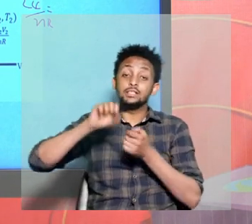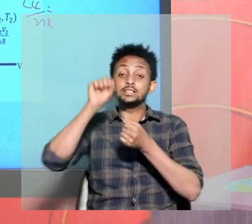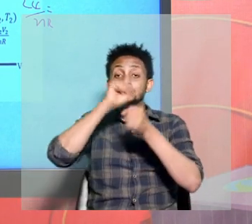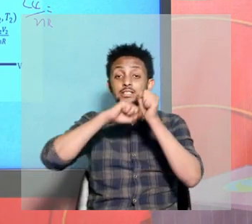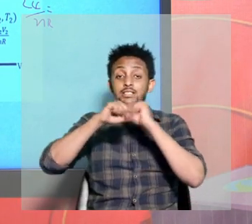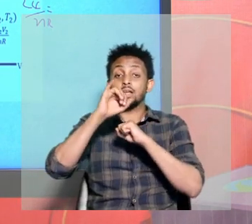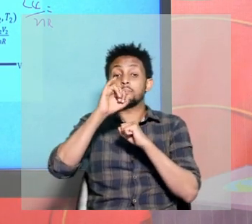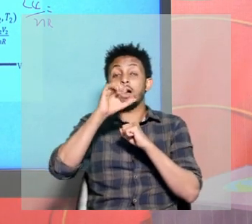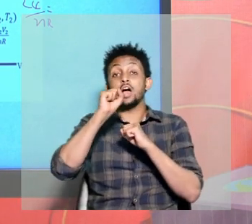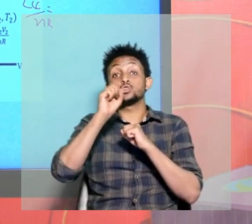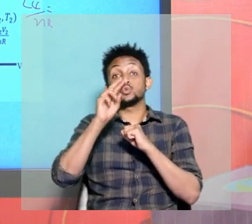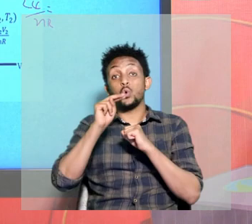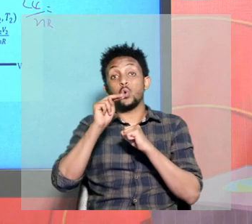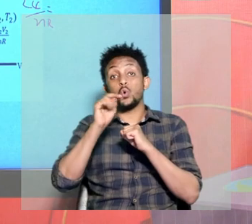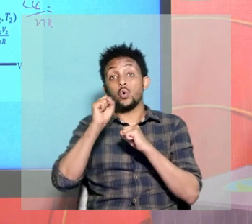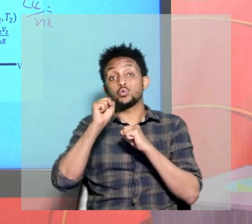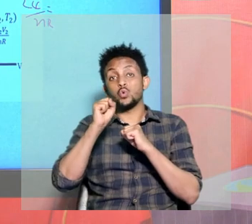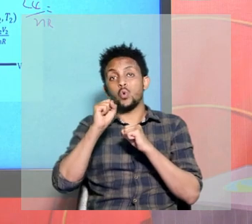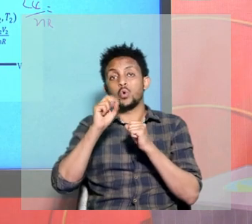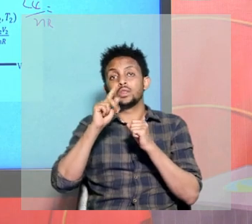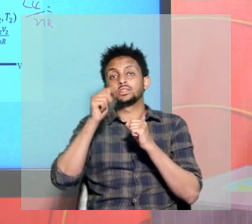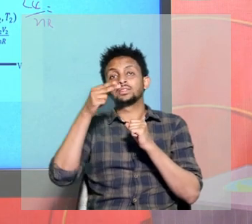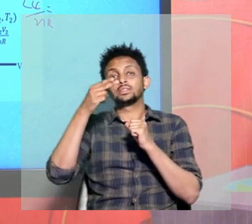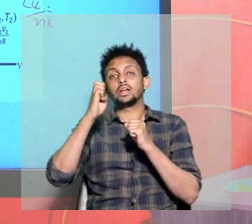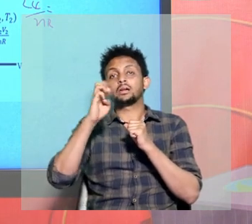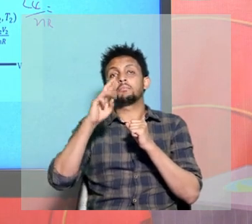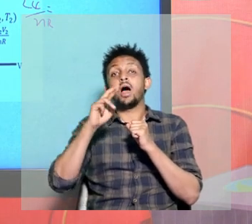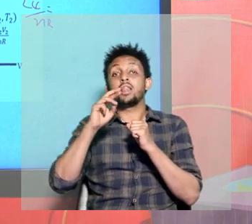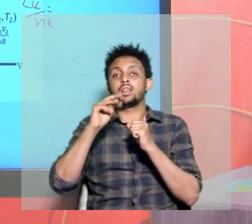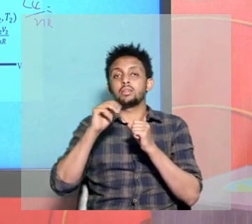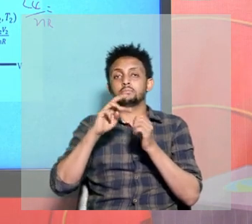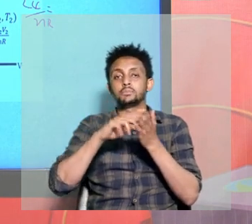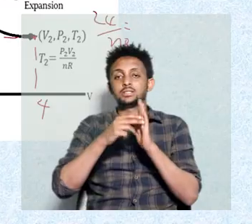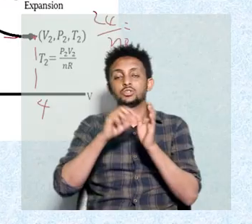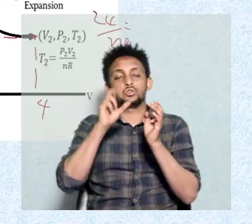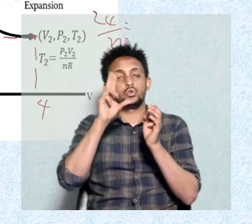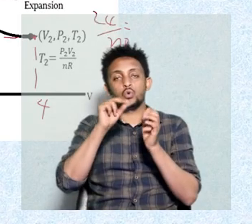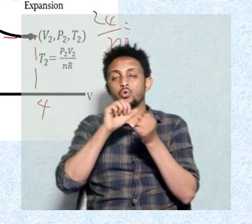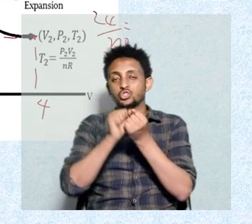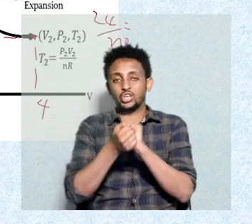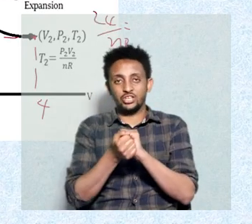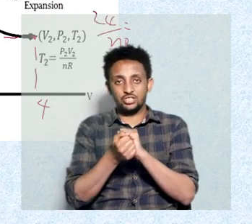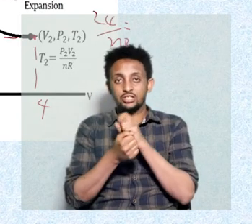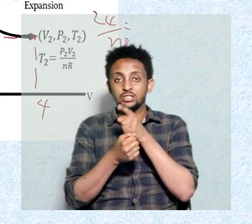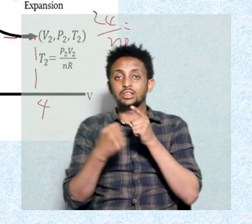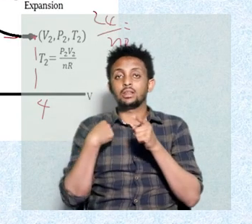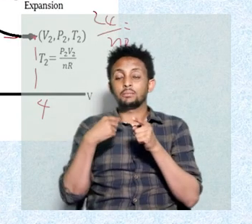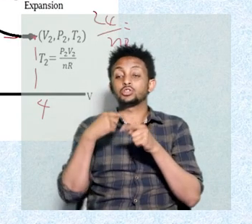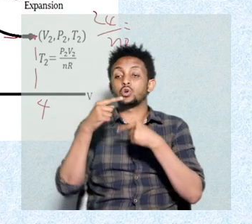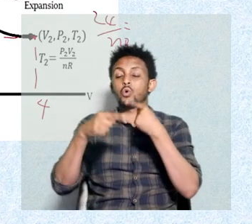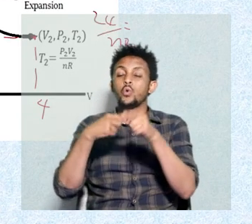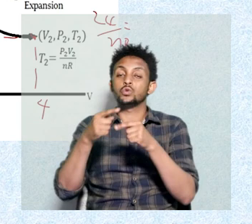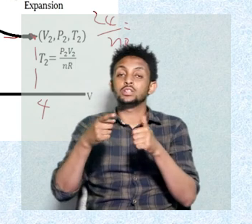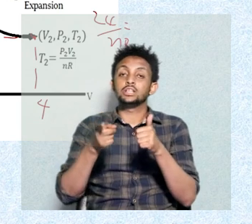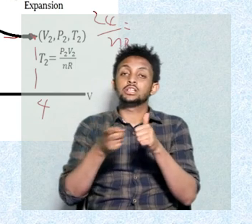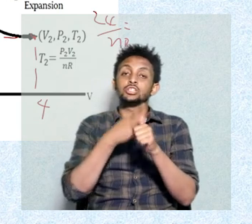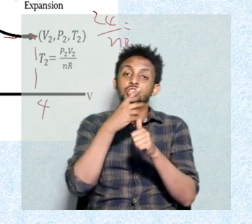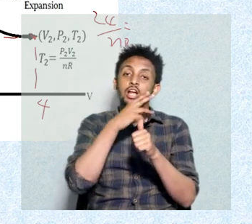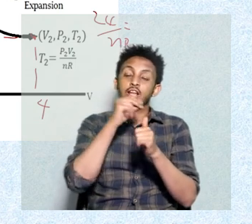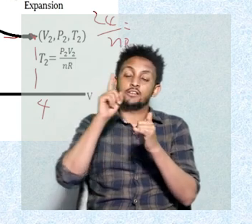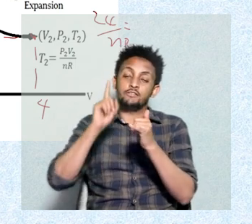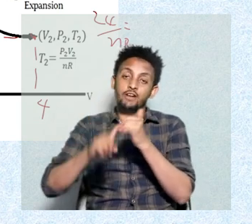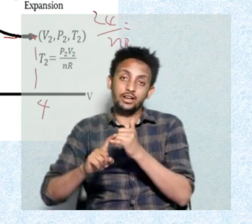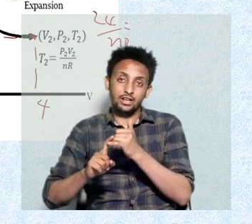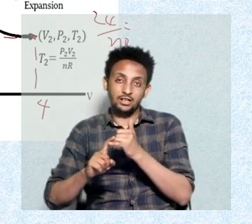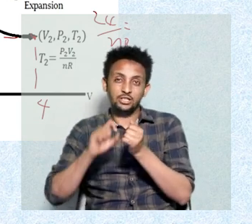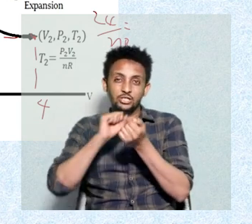is isothermal, meaning that the internal energy does not change, because that temperature initial is equal to temperature